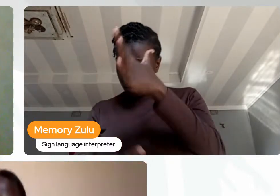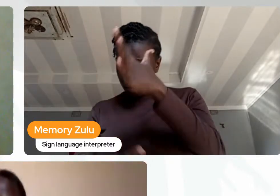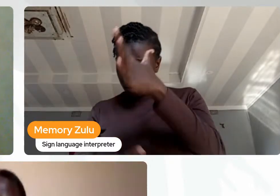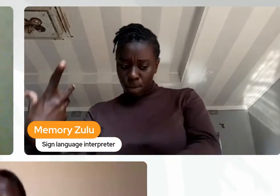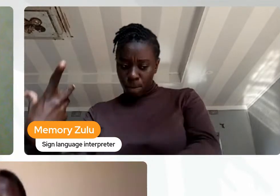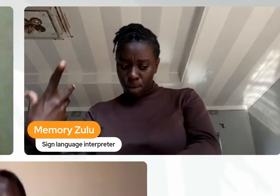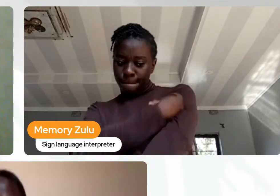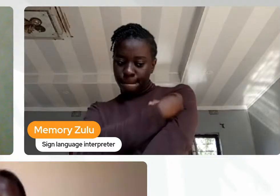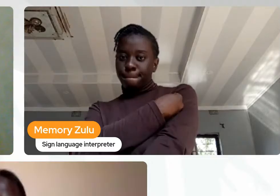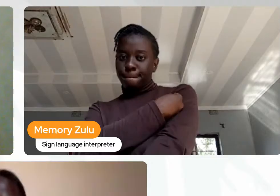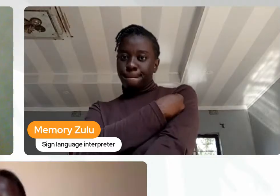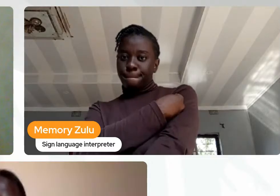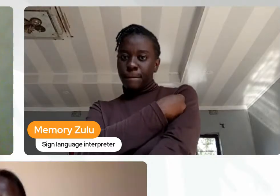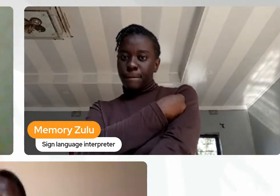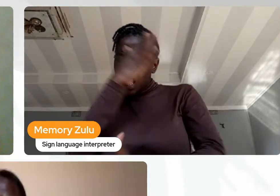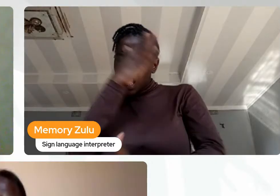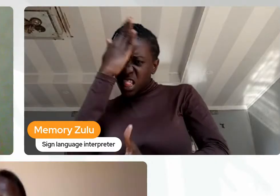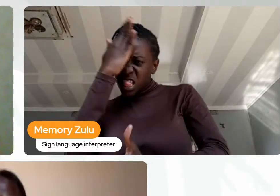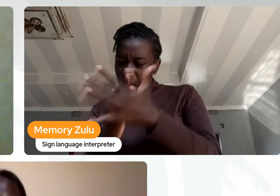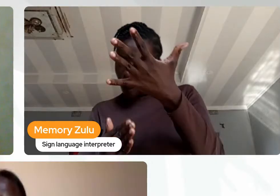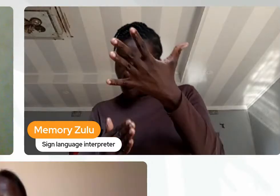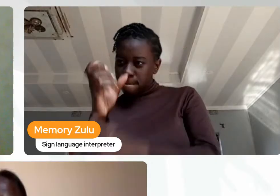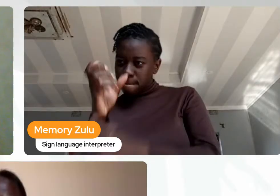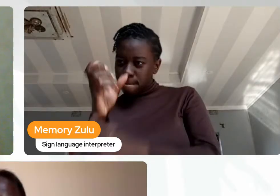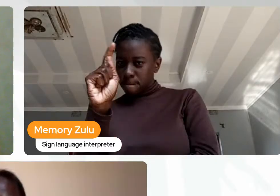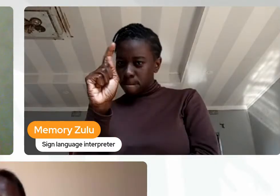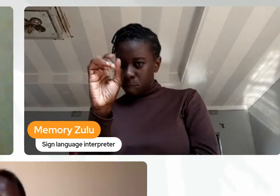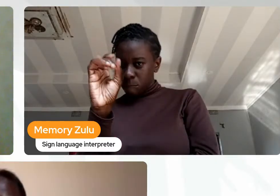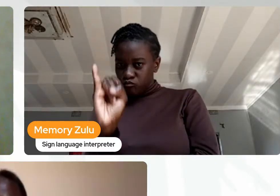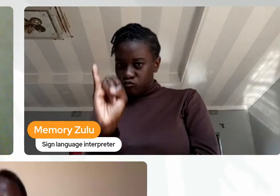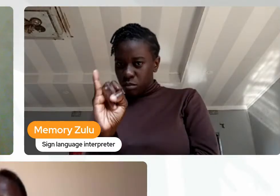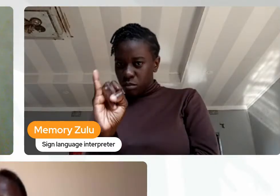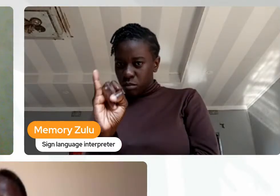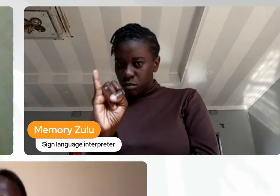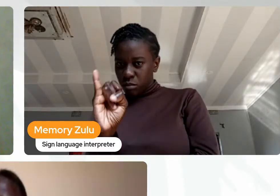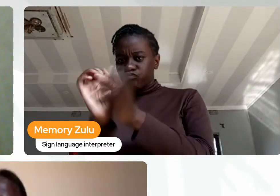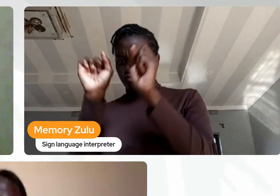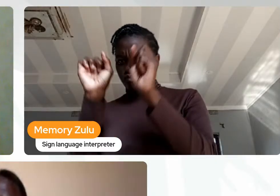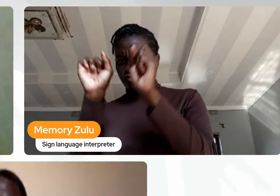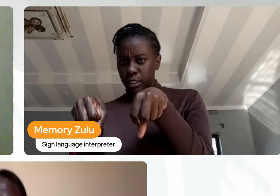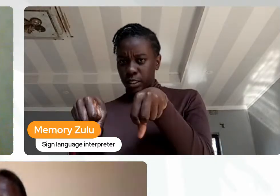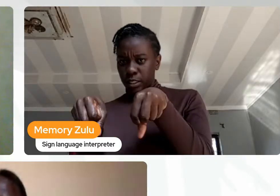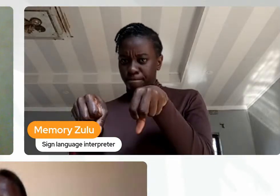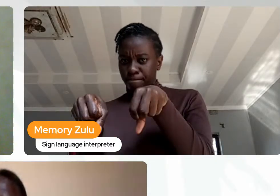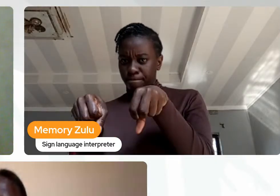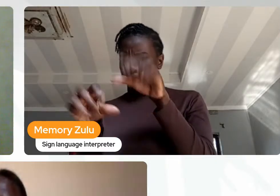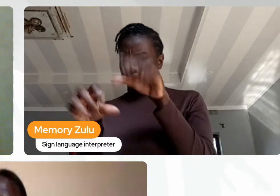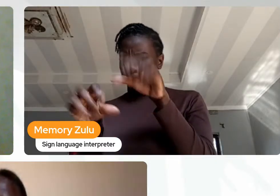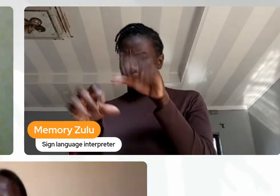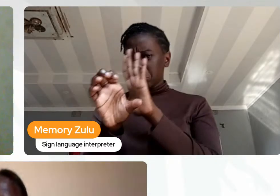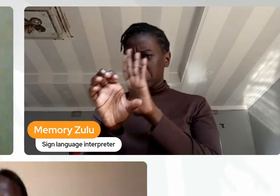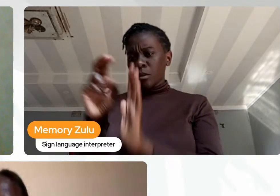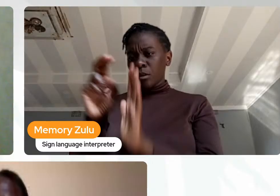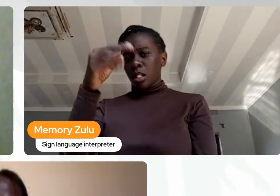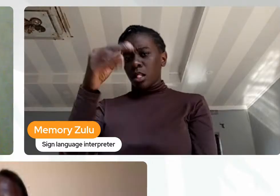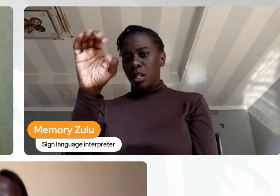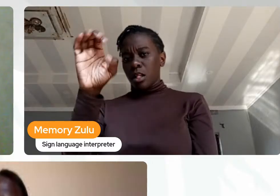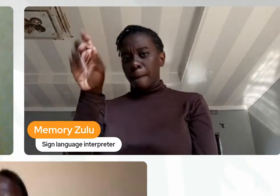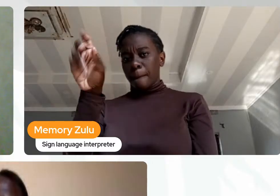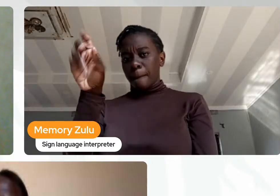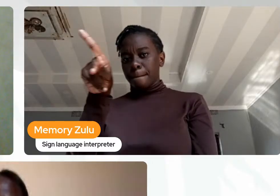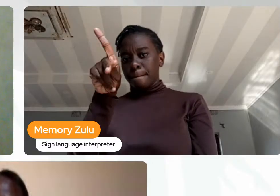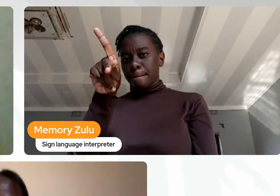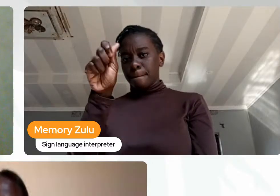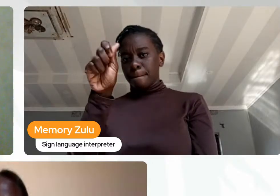preventable, like the hepatitis B and the other forms of hepatitis, including the